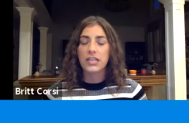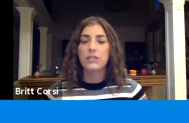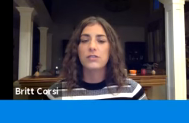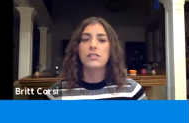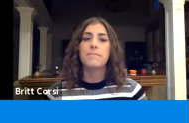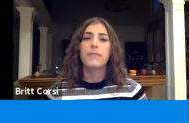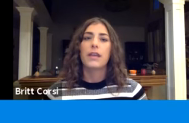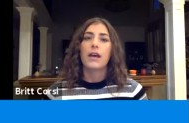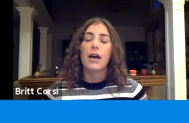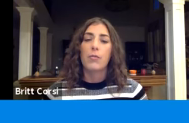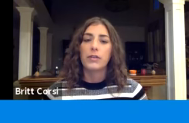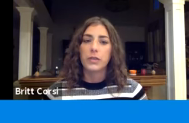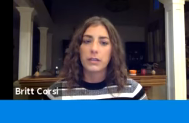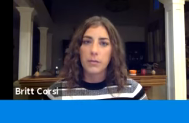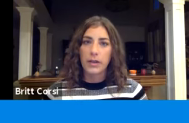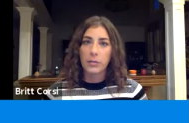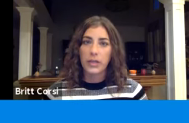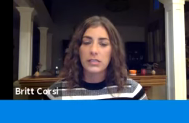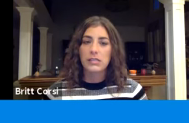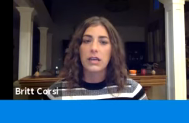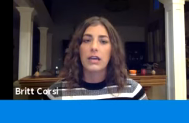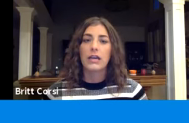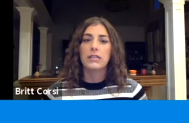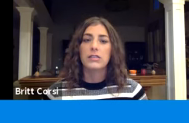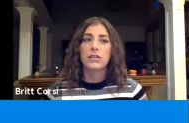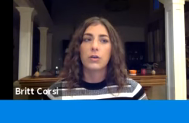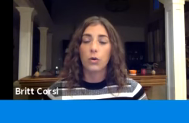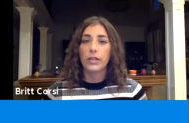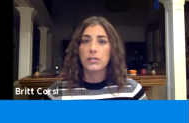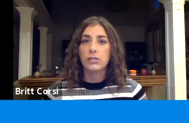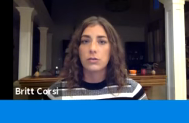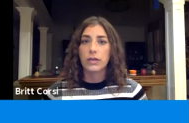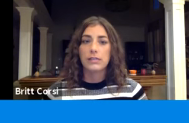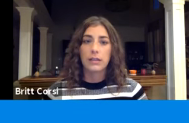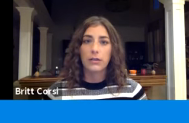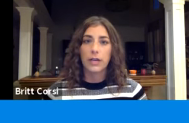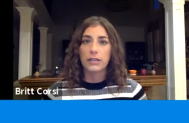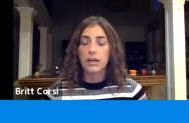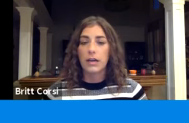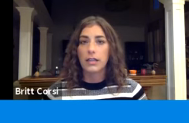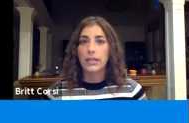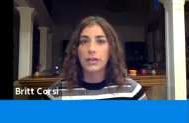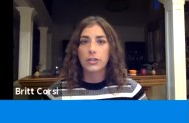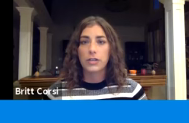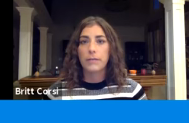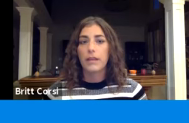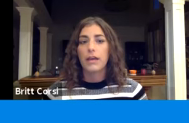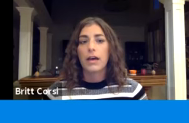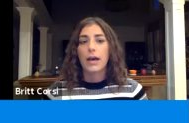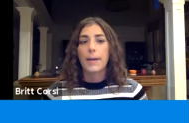search engine ecosystem built with a marketplace, and the goal is to accelerate clean